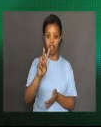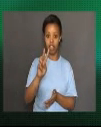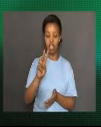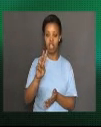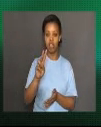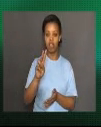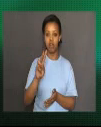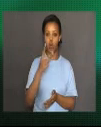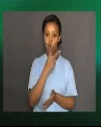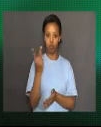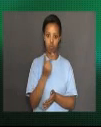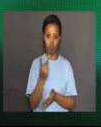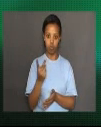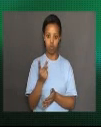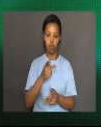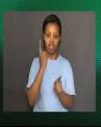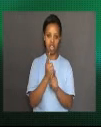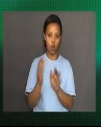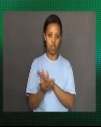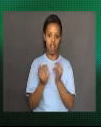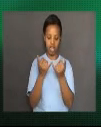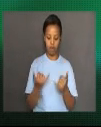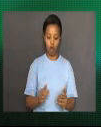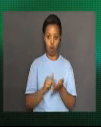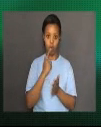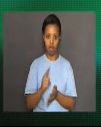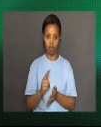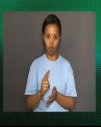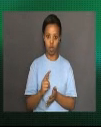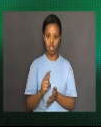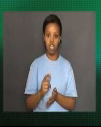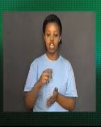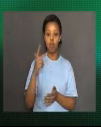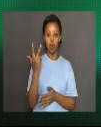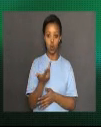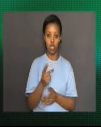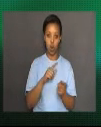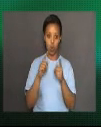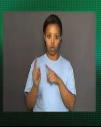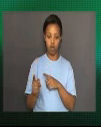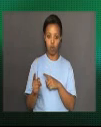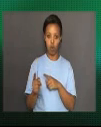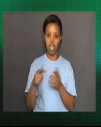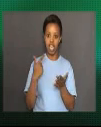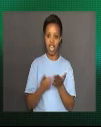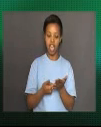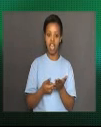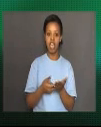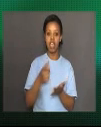other. In anaphase I, bipolar spindles called